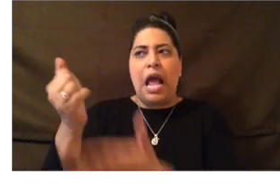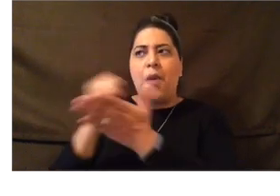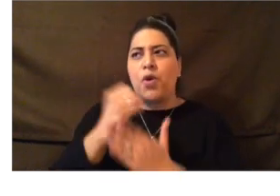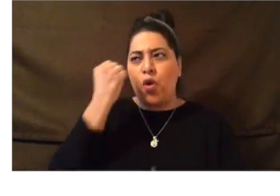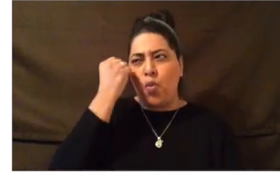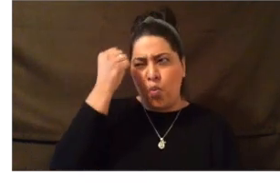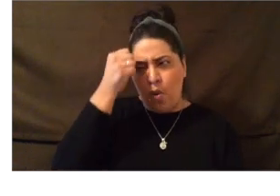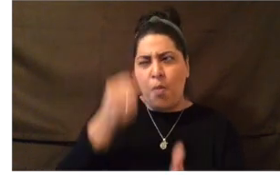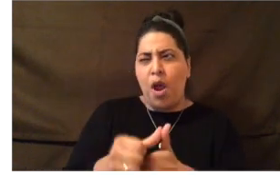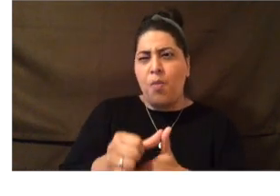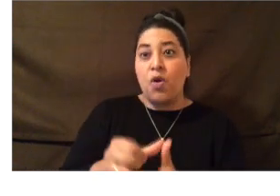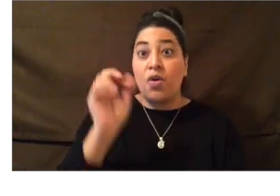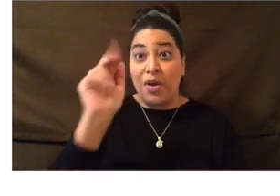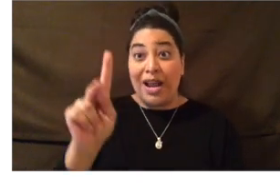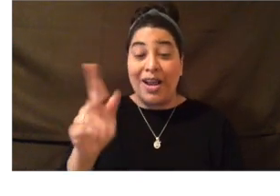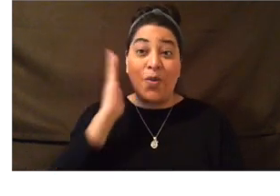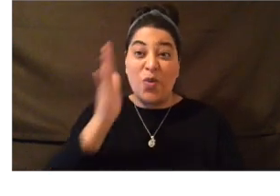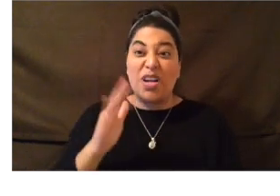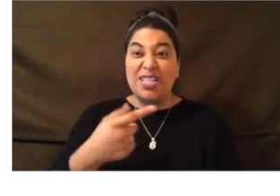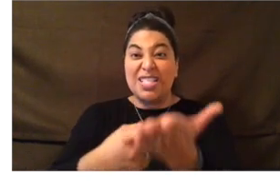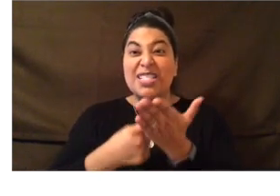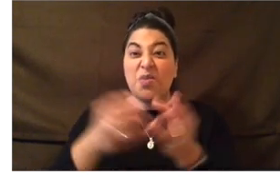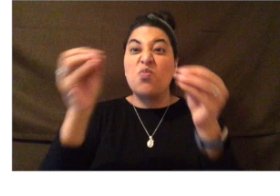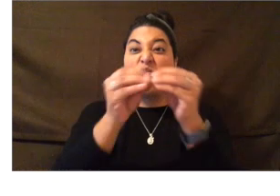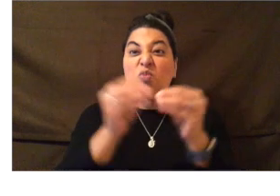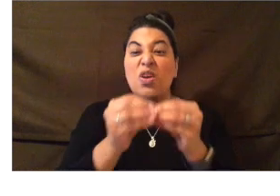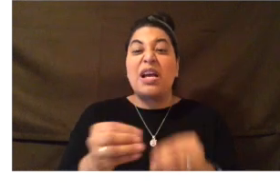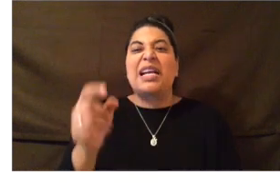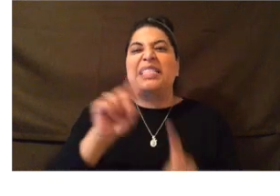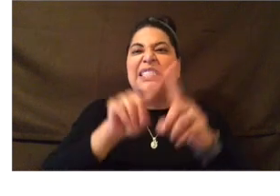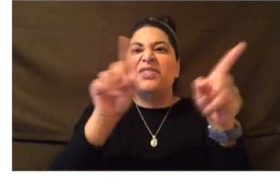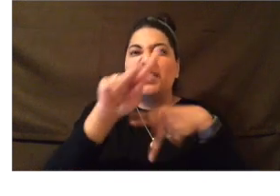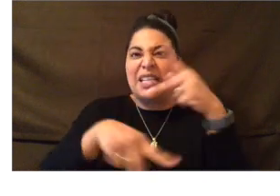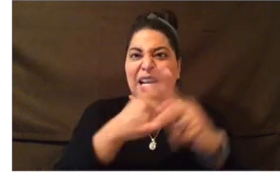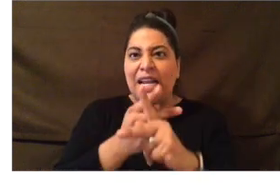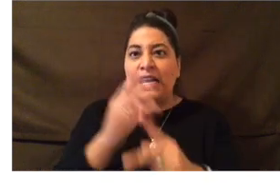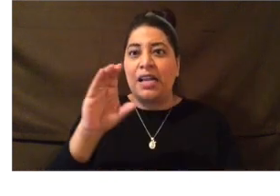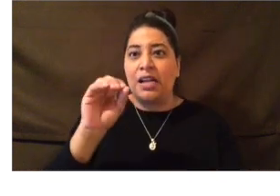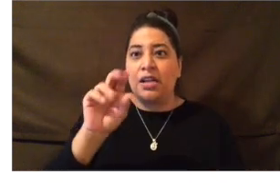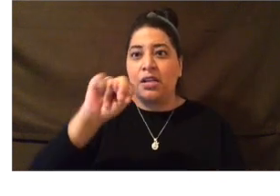mnemonic device, fanboys, to help us remember that. All right, guys, we're going to talk